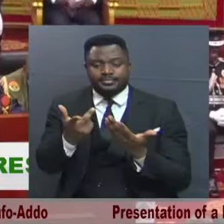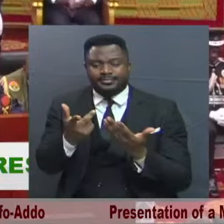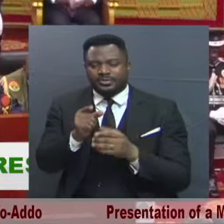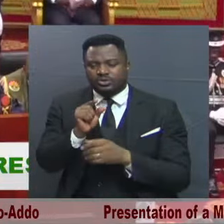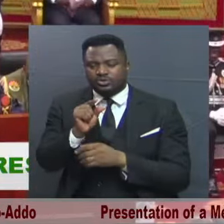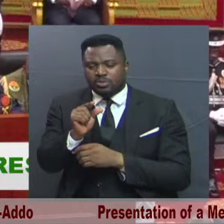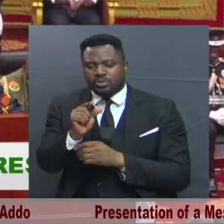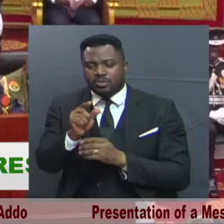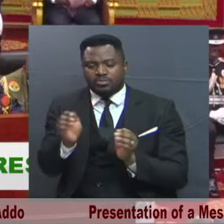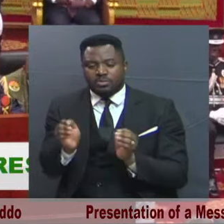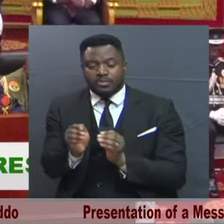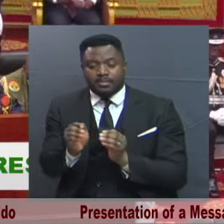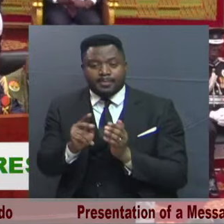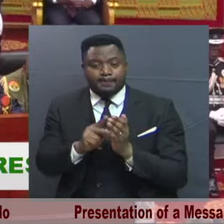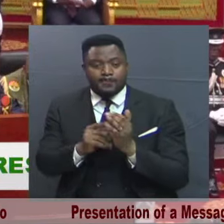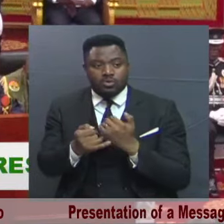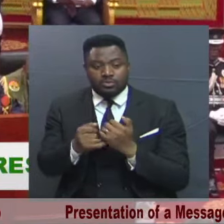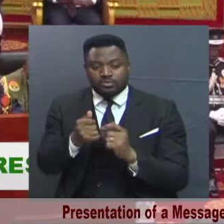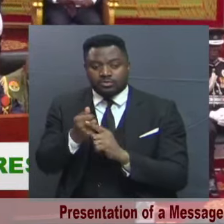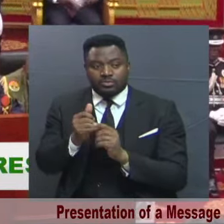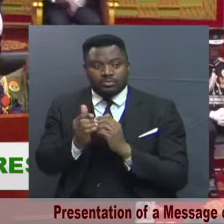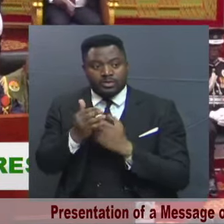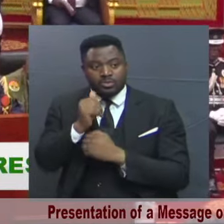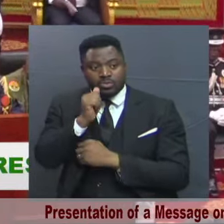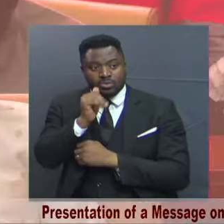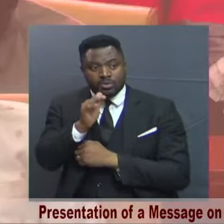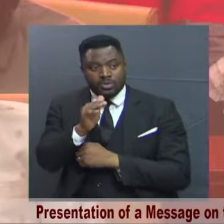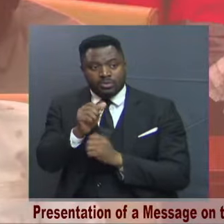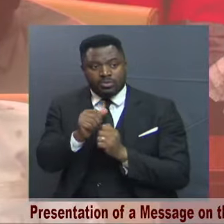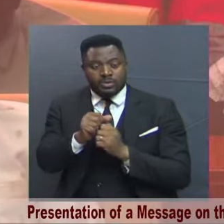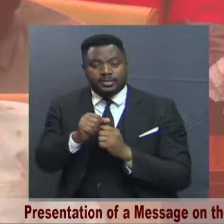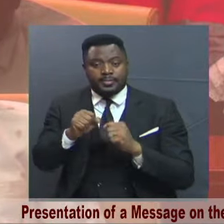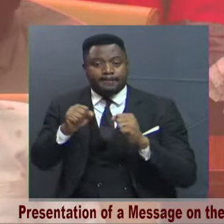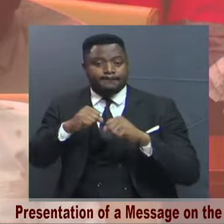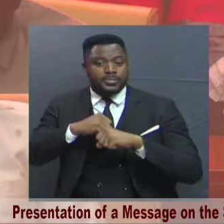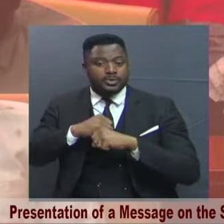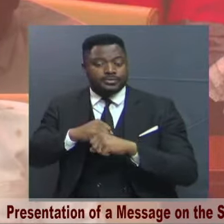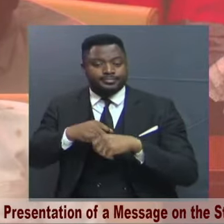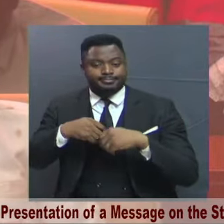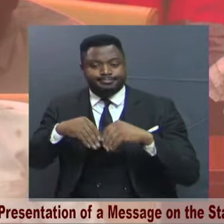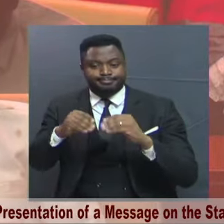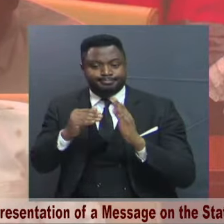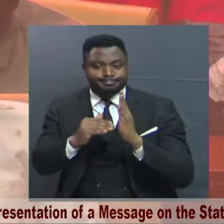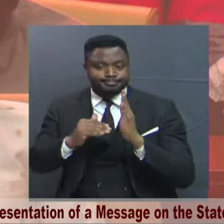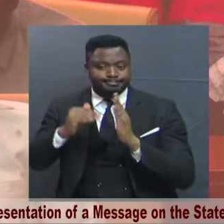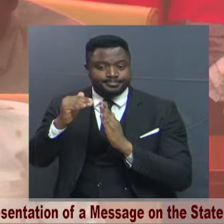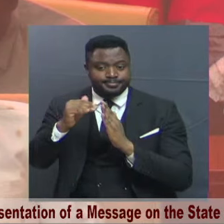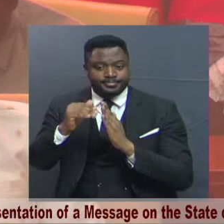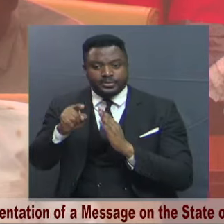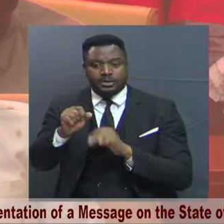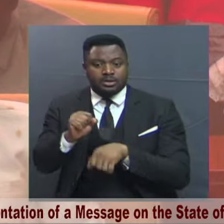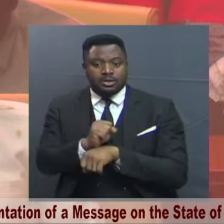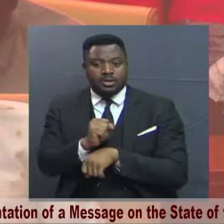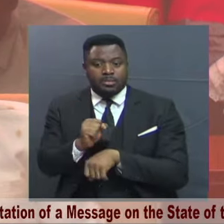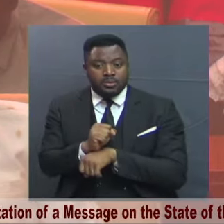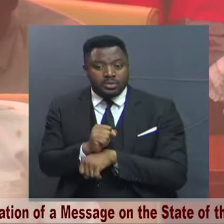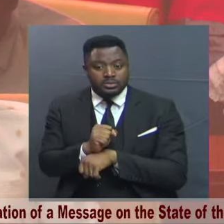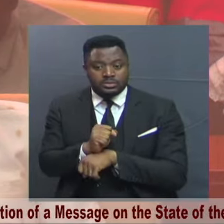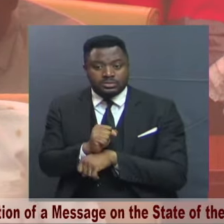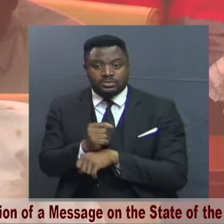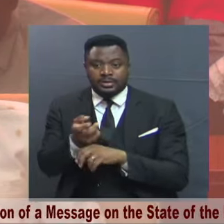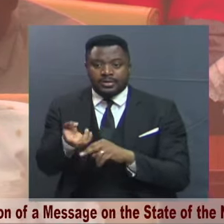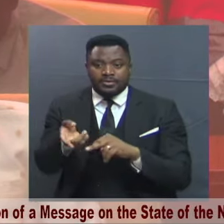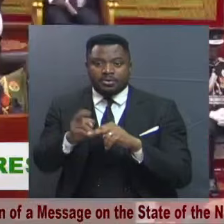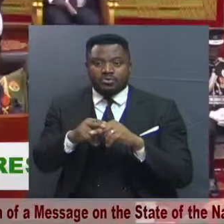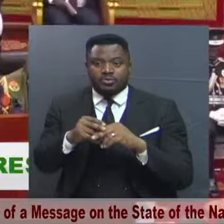and medium Enterprises owned by women with the potential of Sal scaling up their operations increasing